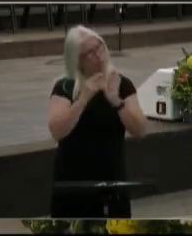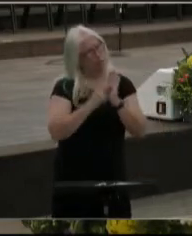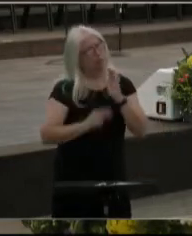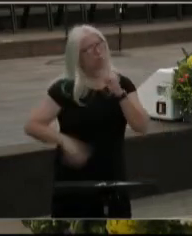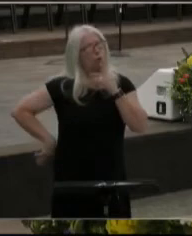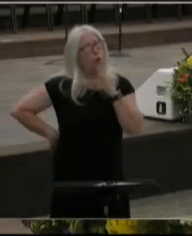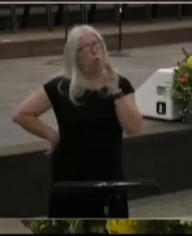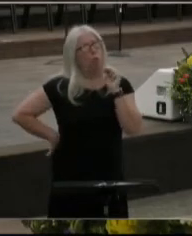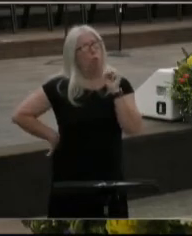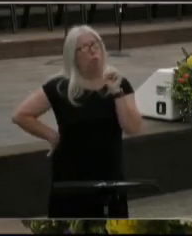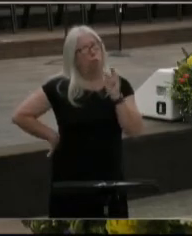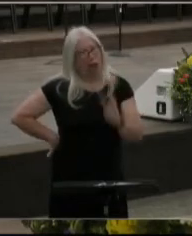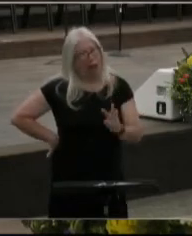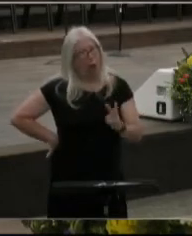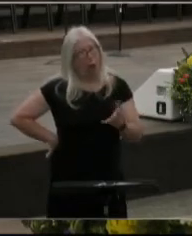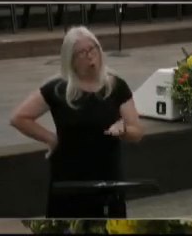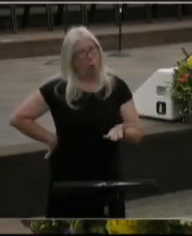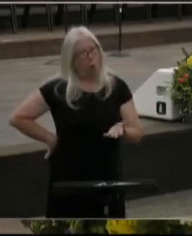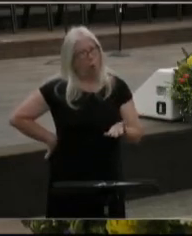like, wow.